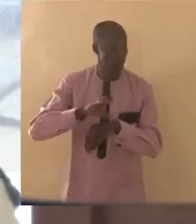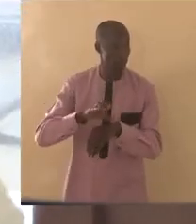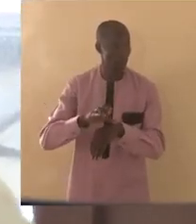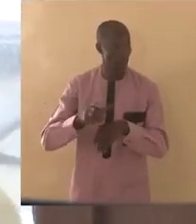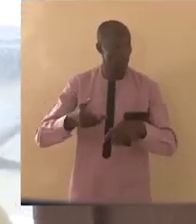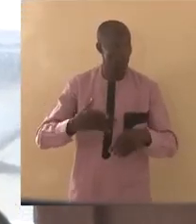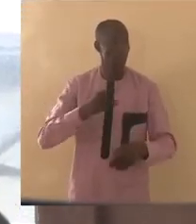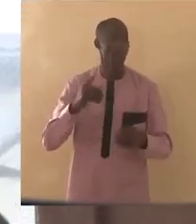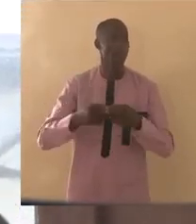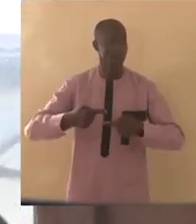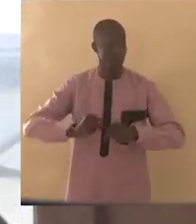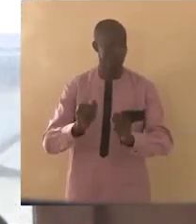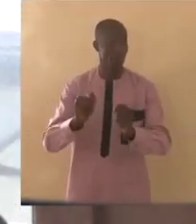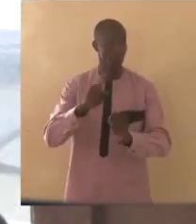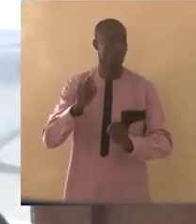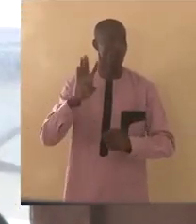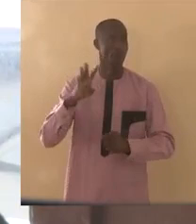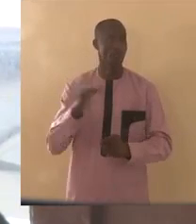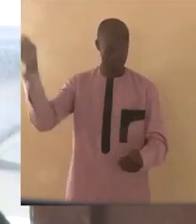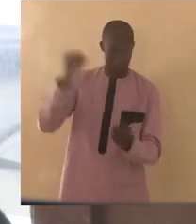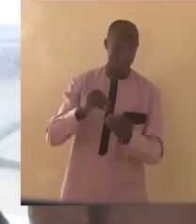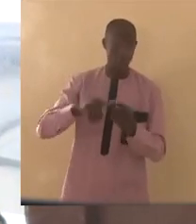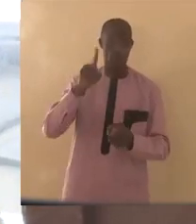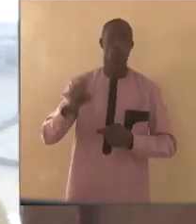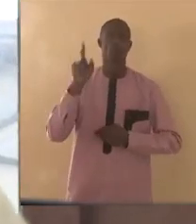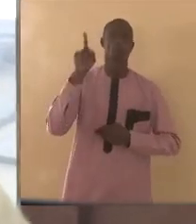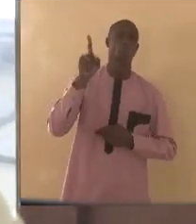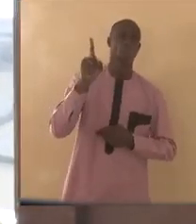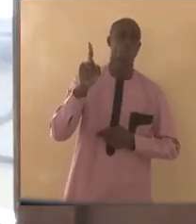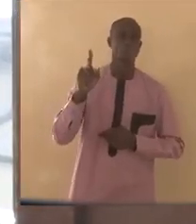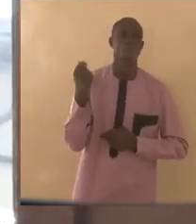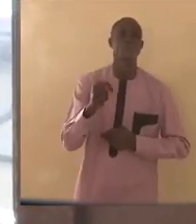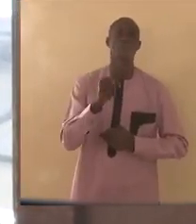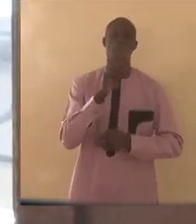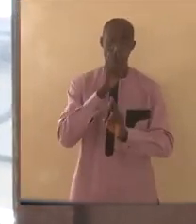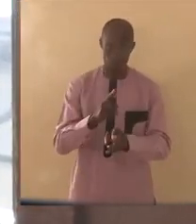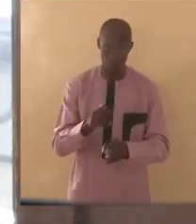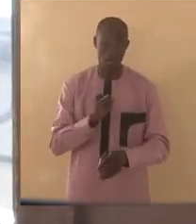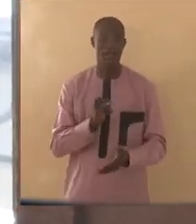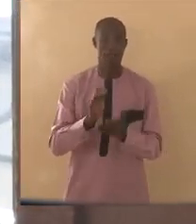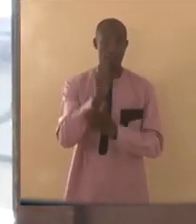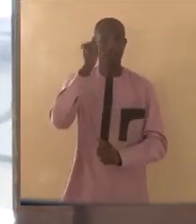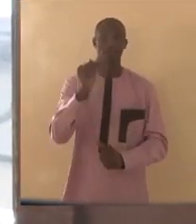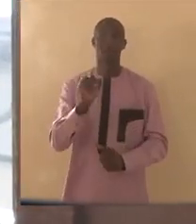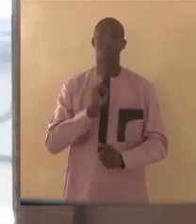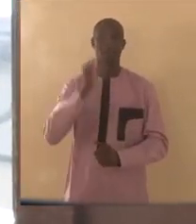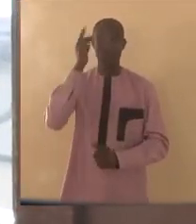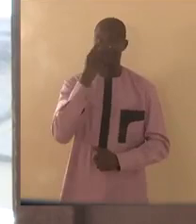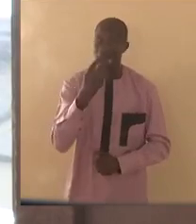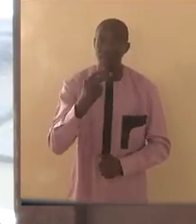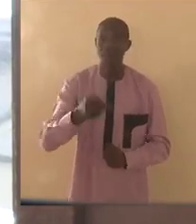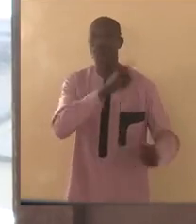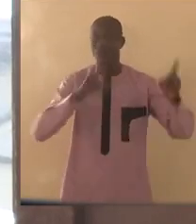I would like to attempt question 4, but I want to add a little to question 1. The catchphrase for me is the response that says, I believe I shall see the